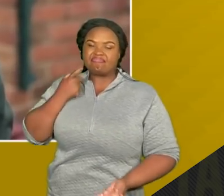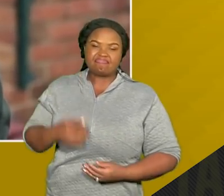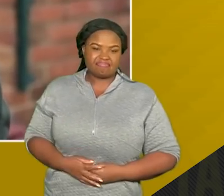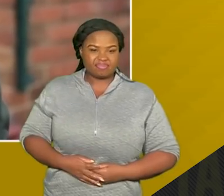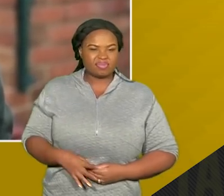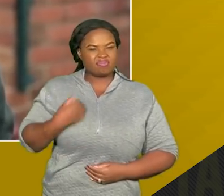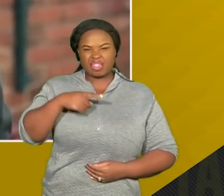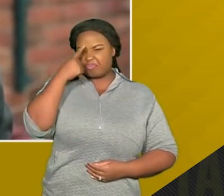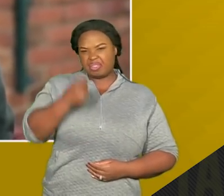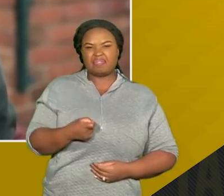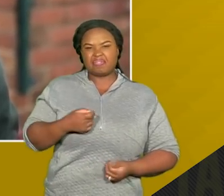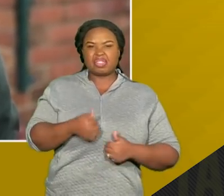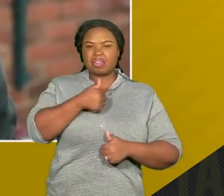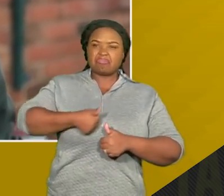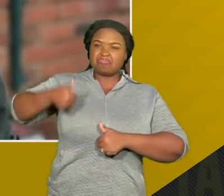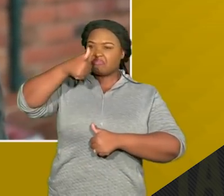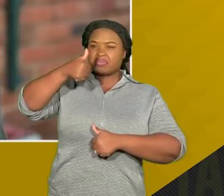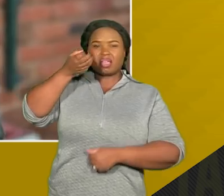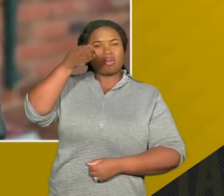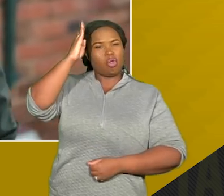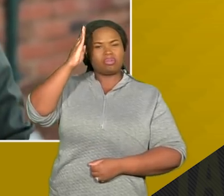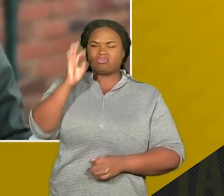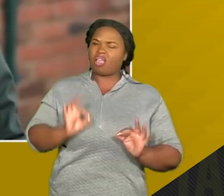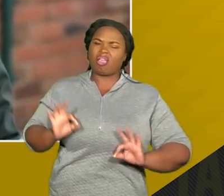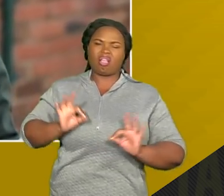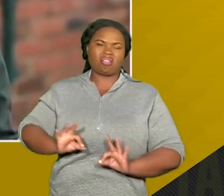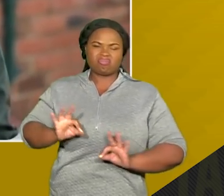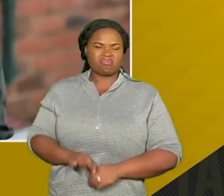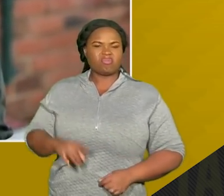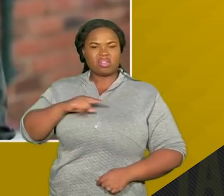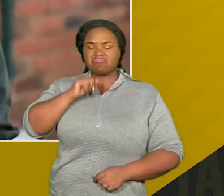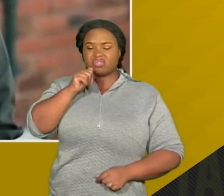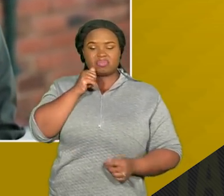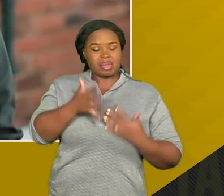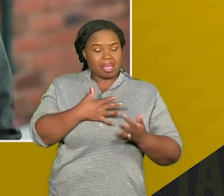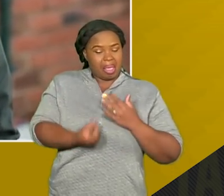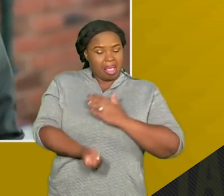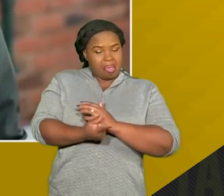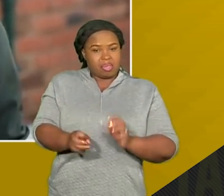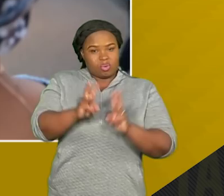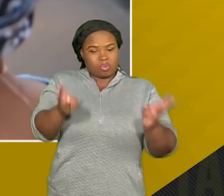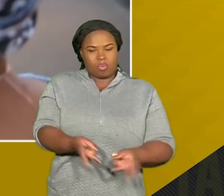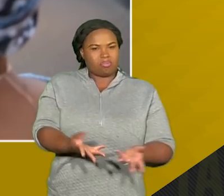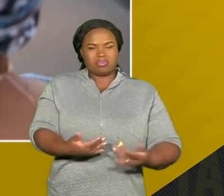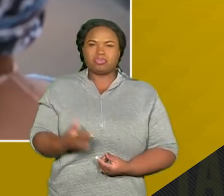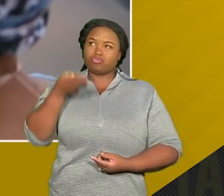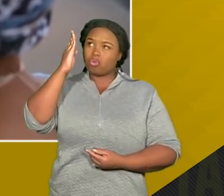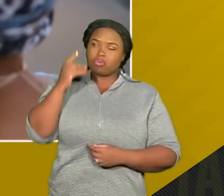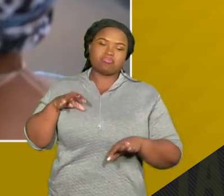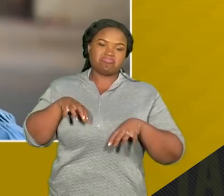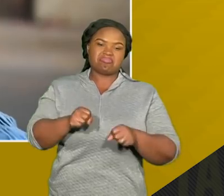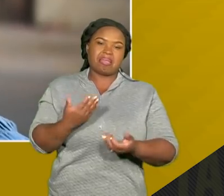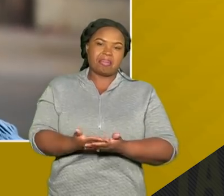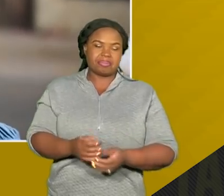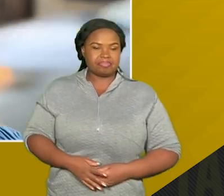that nothing is beyond God's power. Yeah. So basically, even if it's an earthly thing, he can do it. There's this saying that says